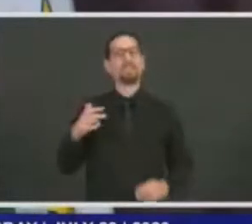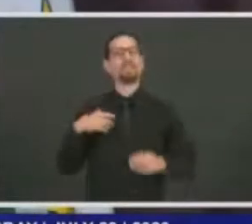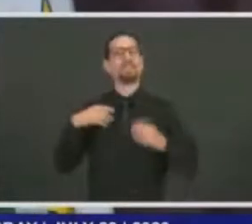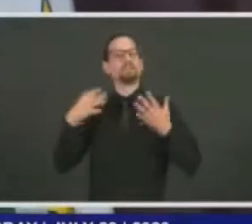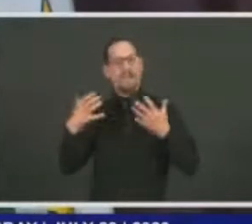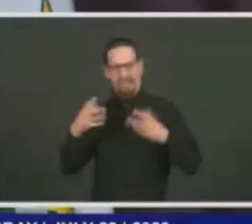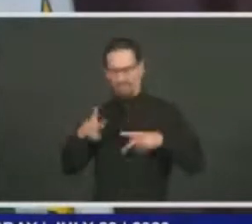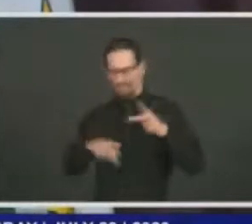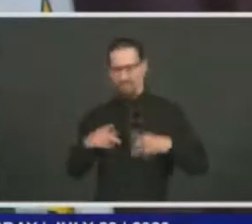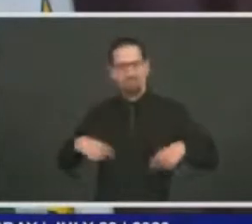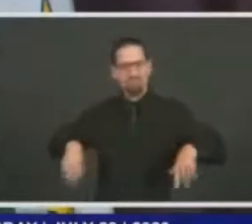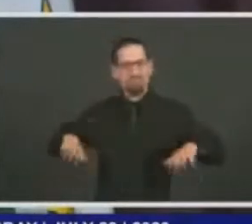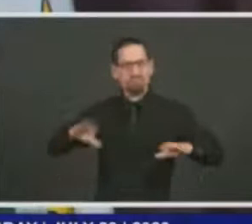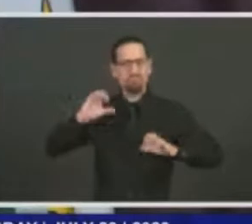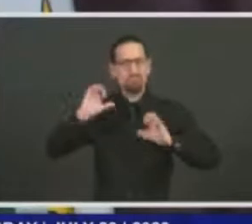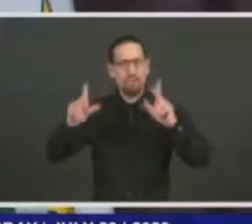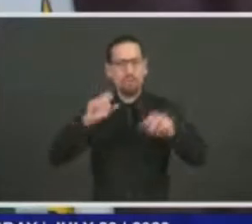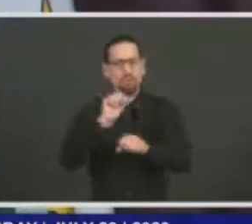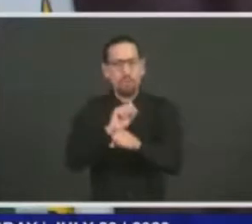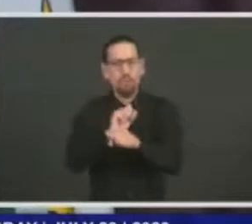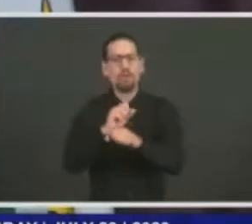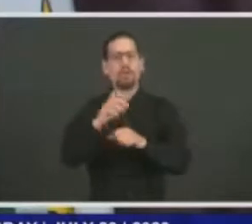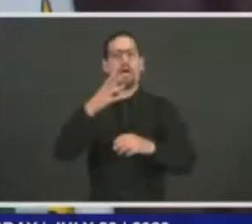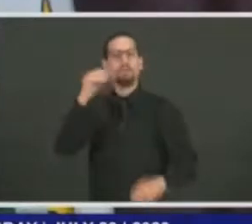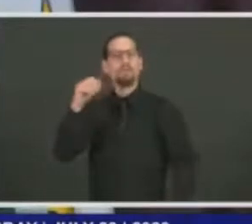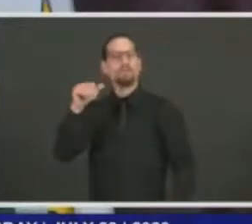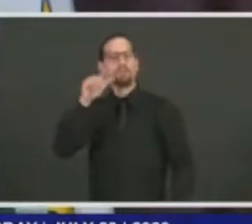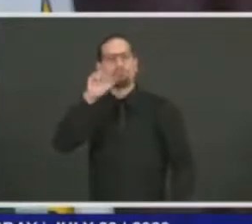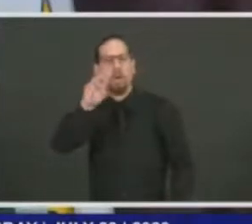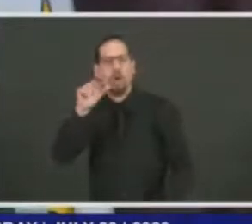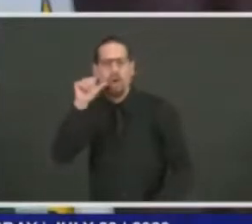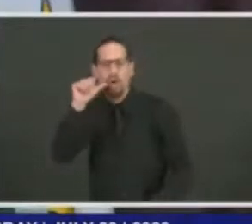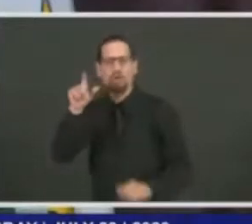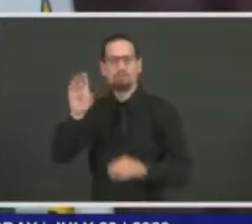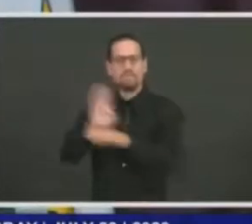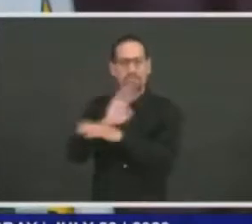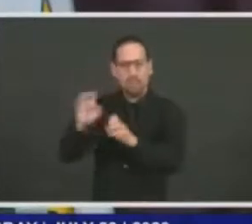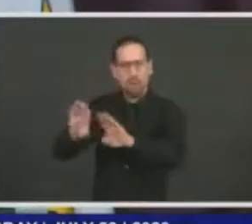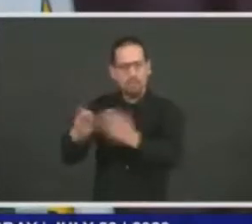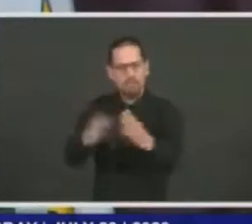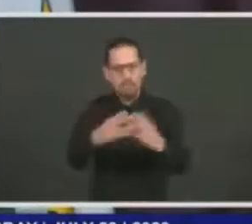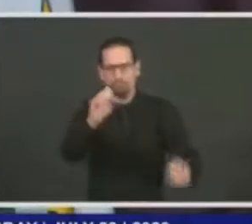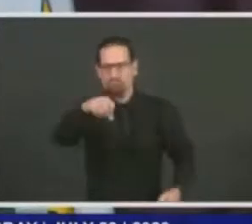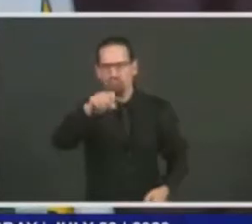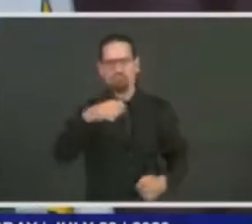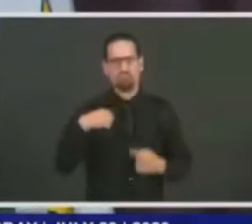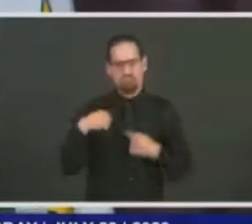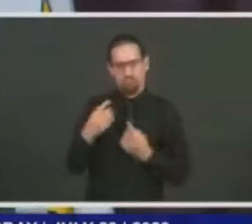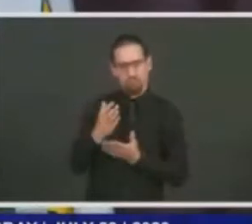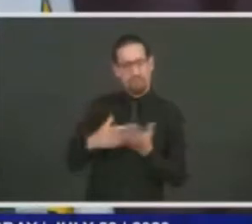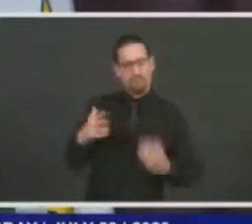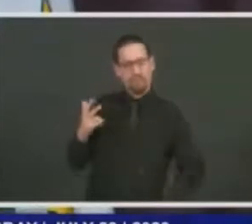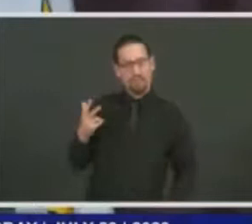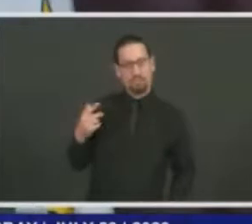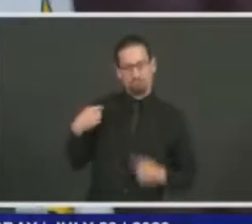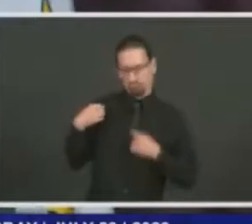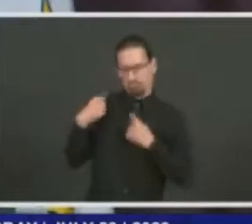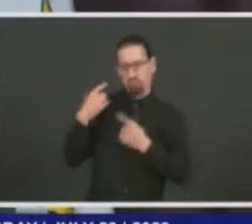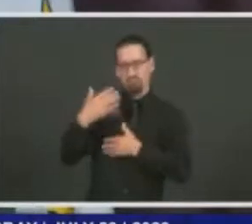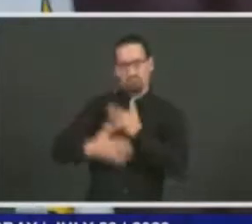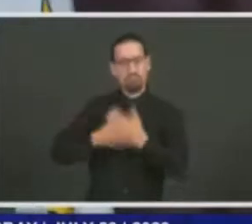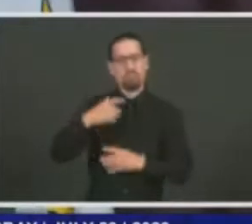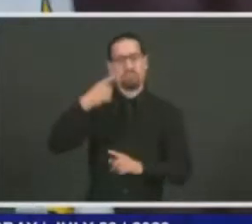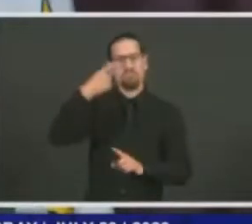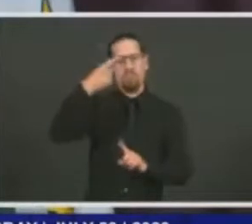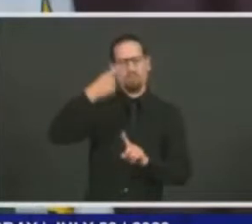still are. But the fact of the matter is, we've been in phase 3 for a month and there's no excuse anymore for not